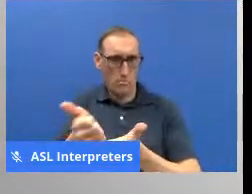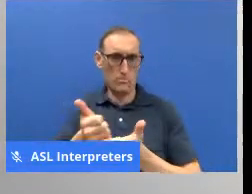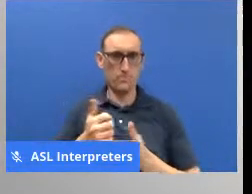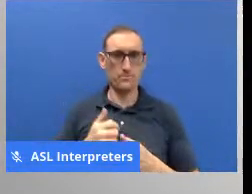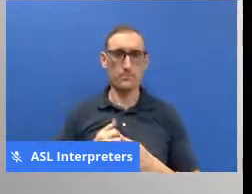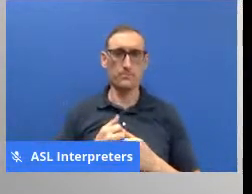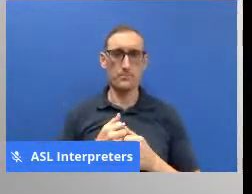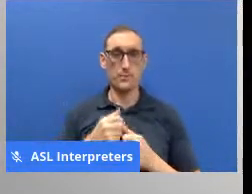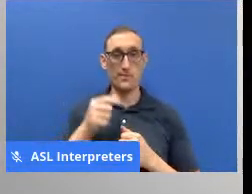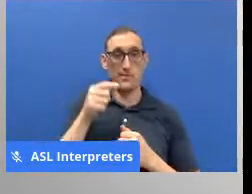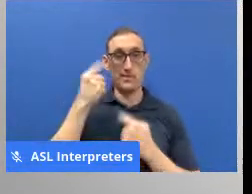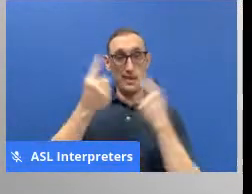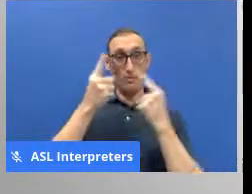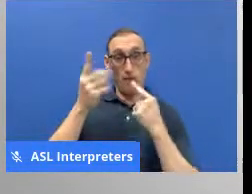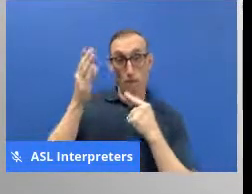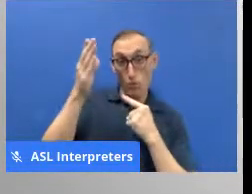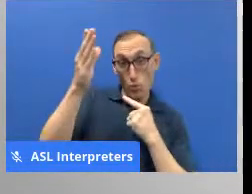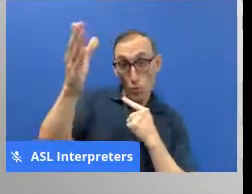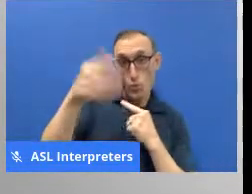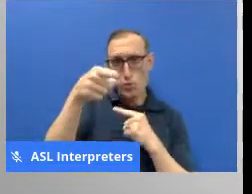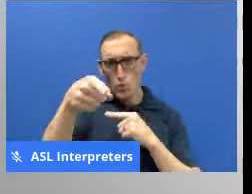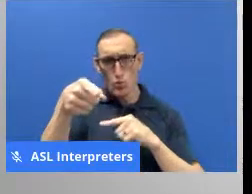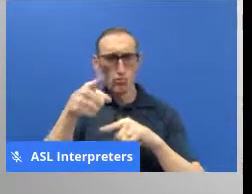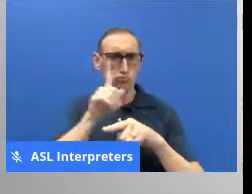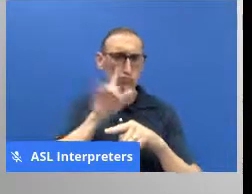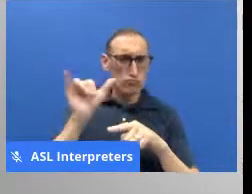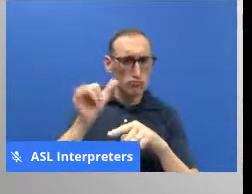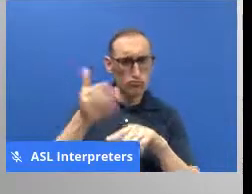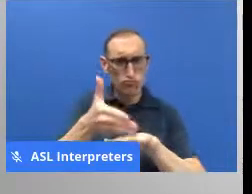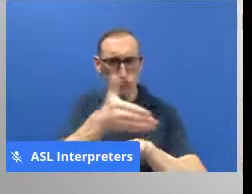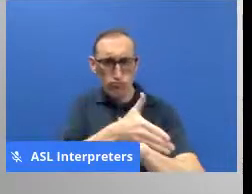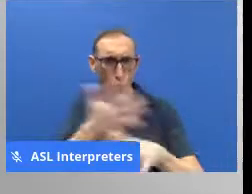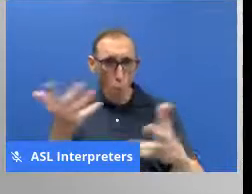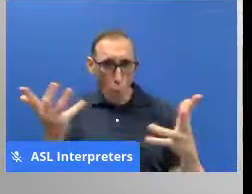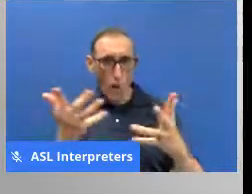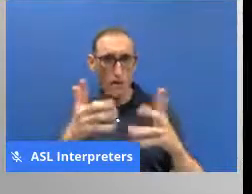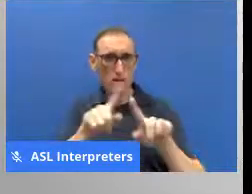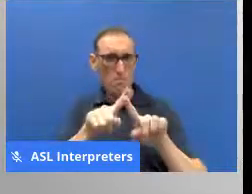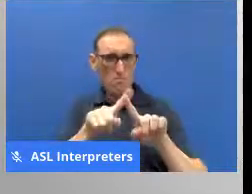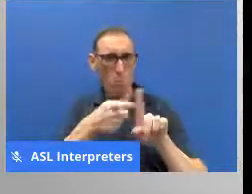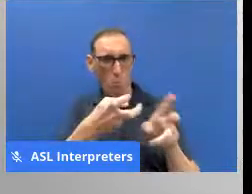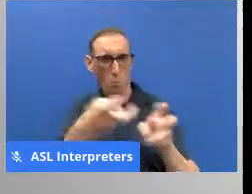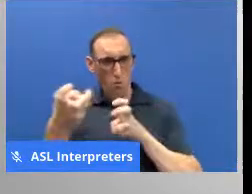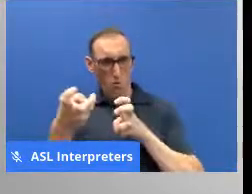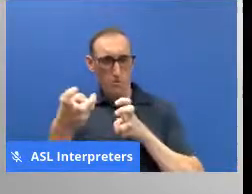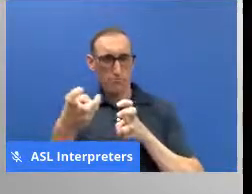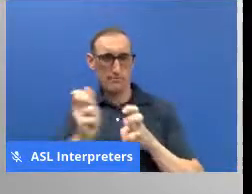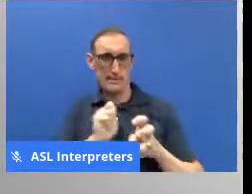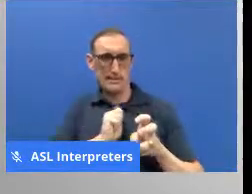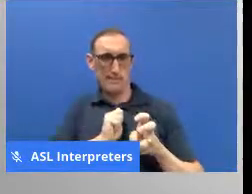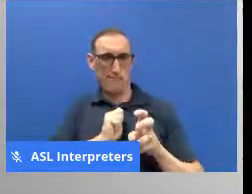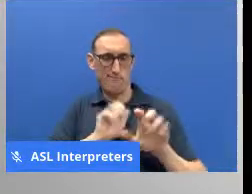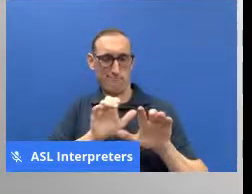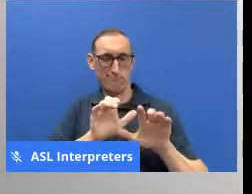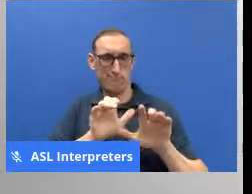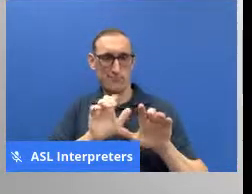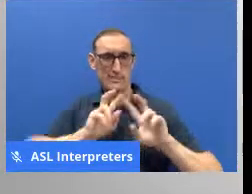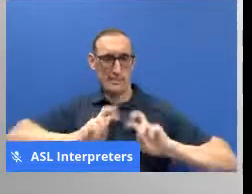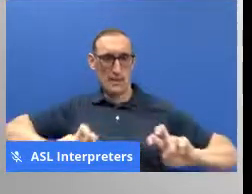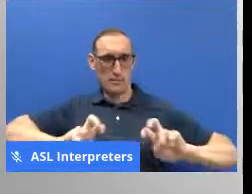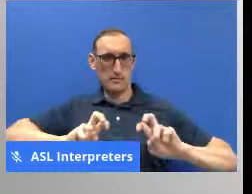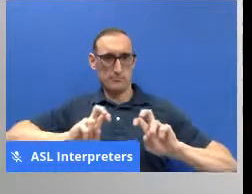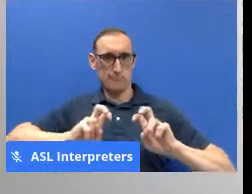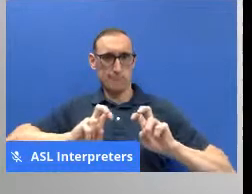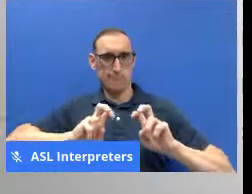that you created based on the results of the self-assessment. And then finally, the other document that's also referenced in